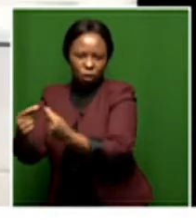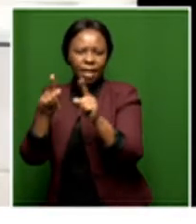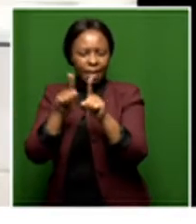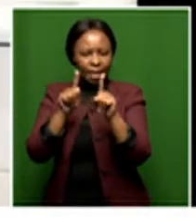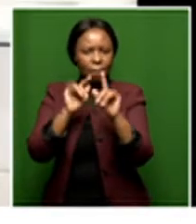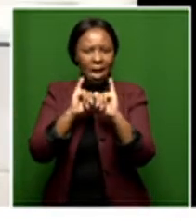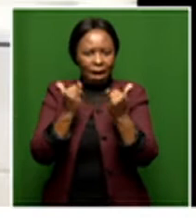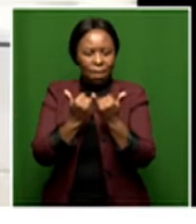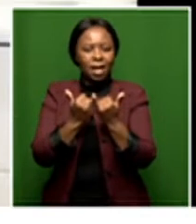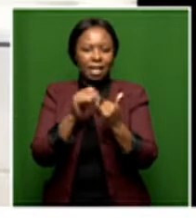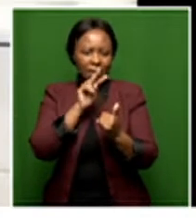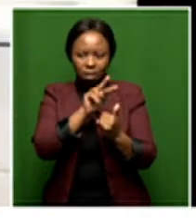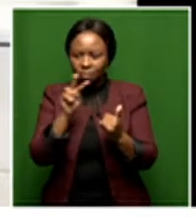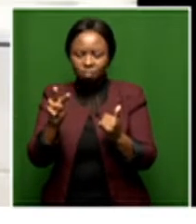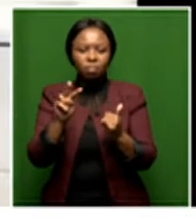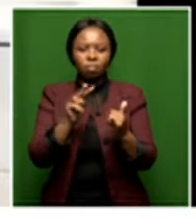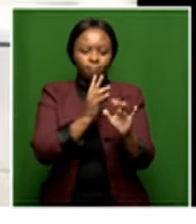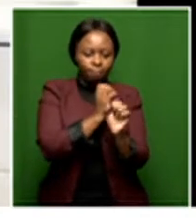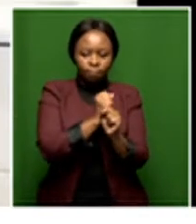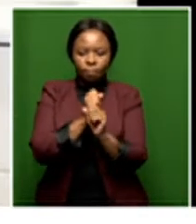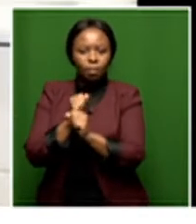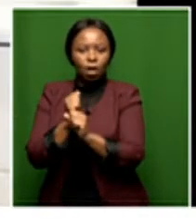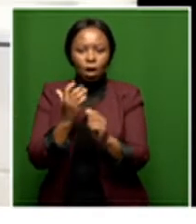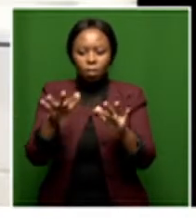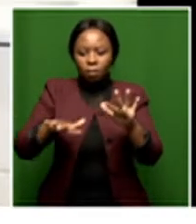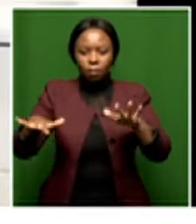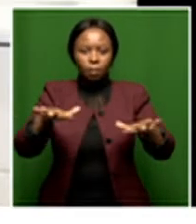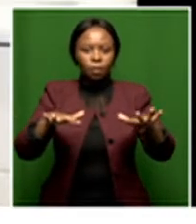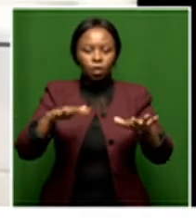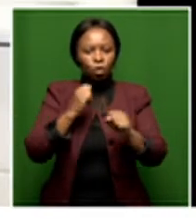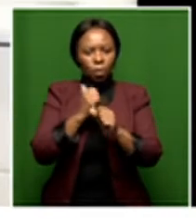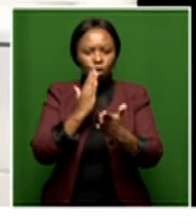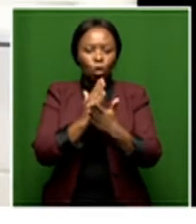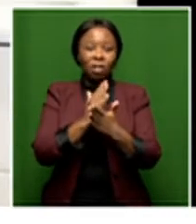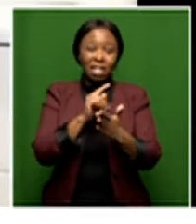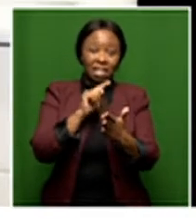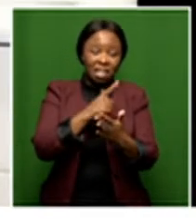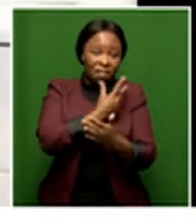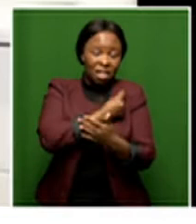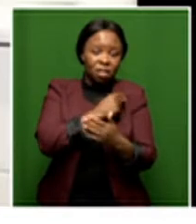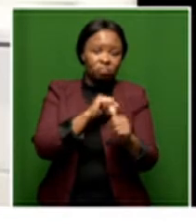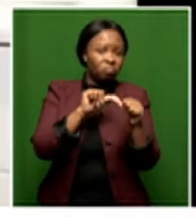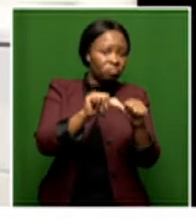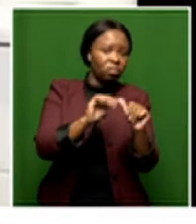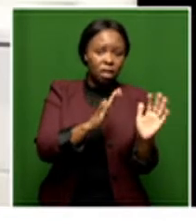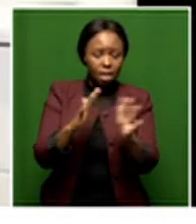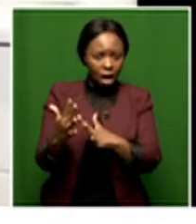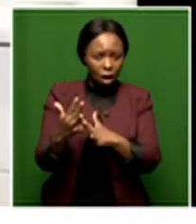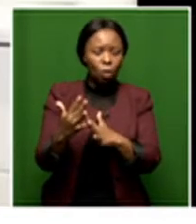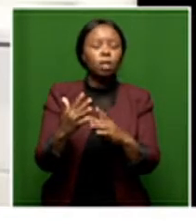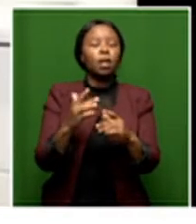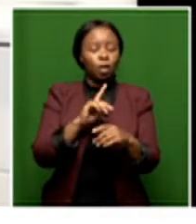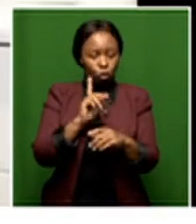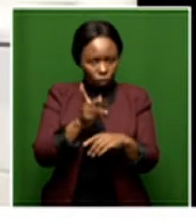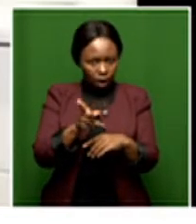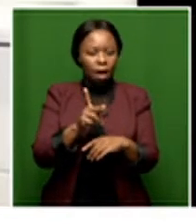continuing to look at the storage conditions, and they're learning more about the stability of this vaccine. And I think we're getting more